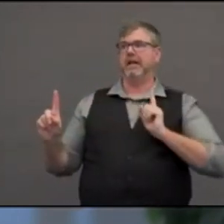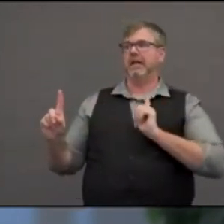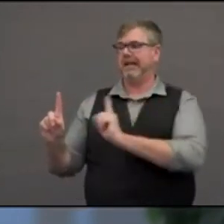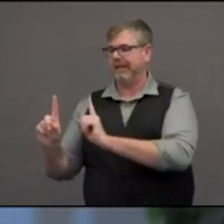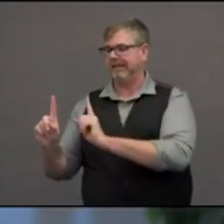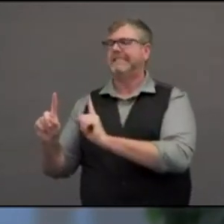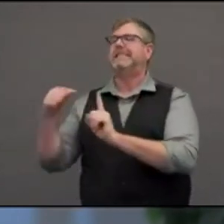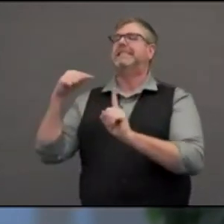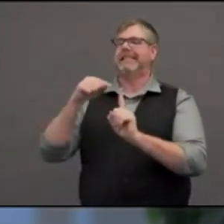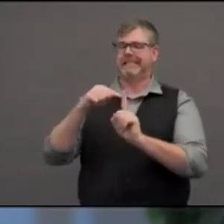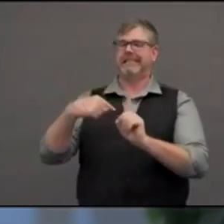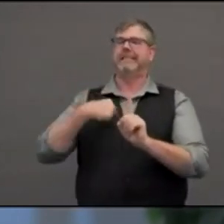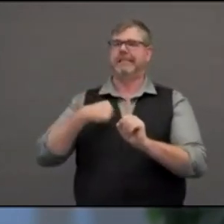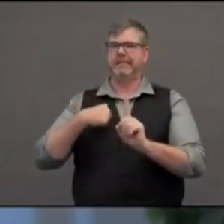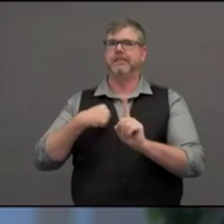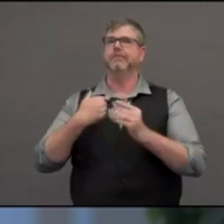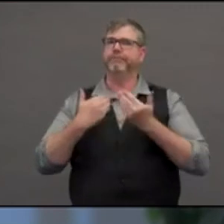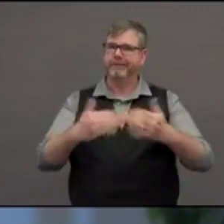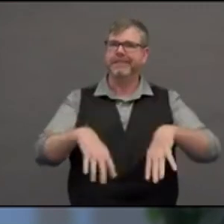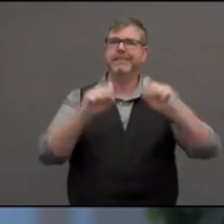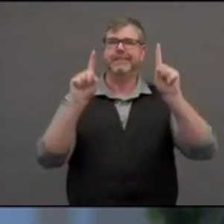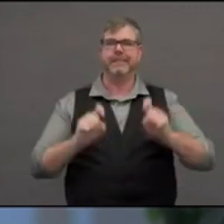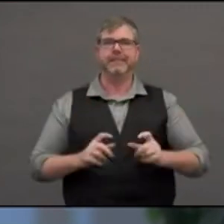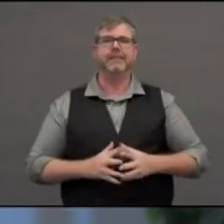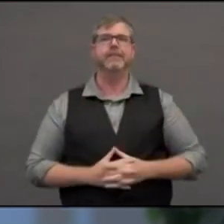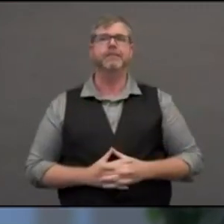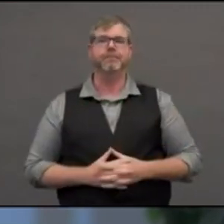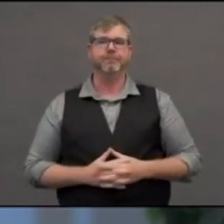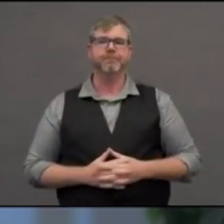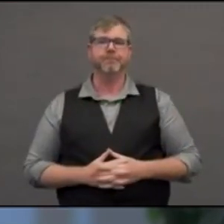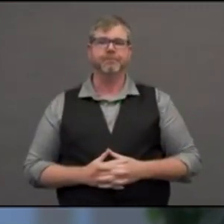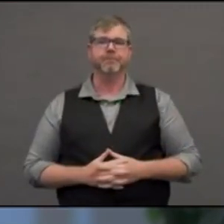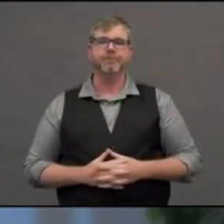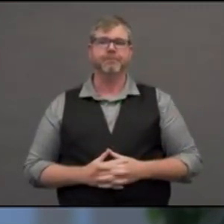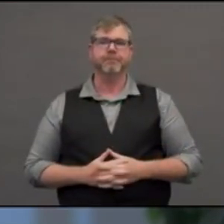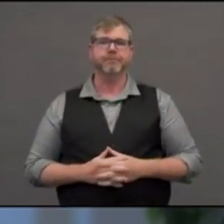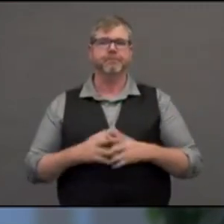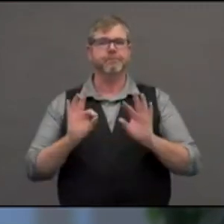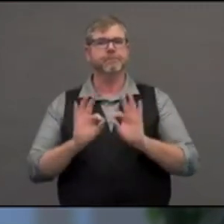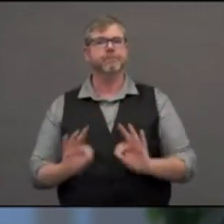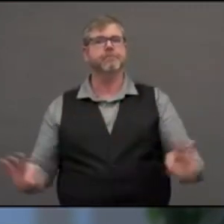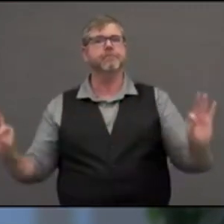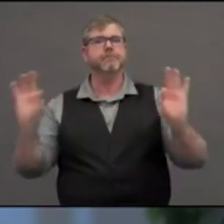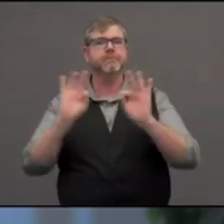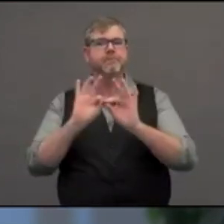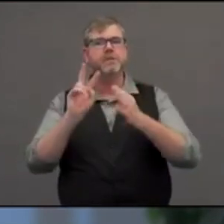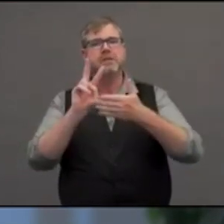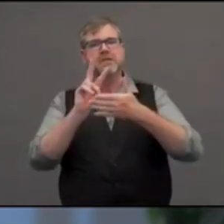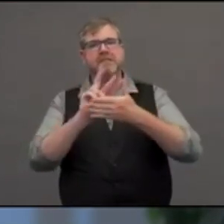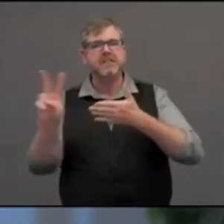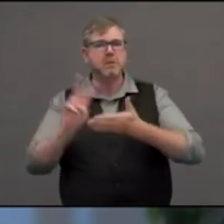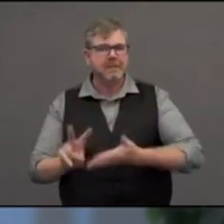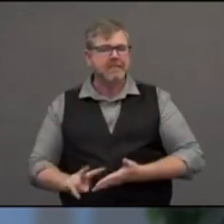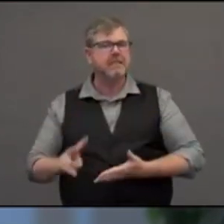than every couple weeks. All the health providers in the community are required to provide a test for you.